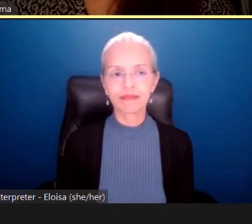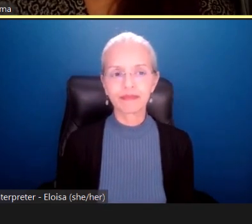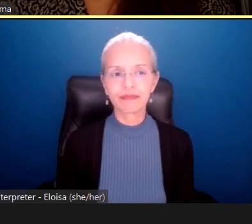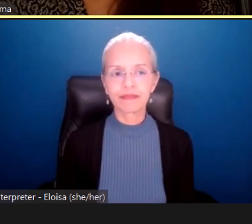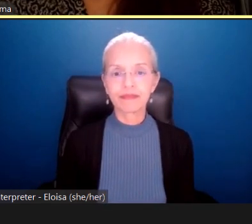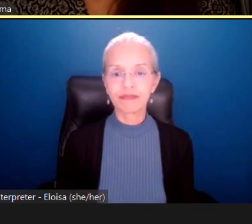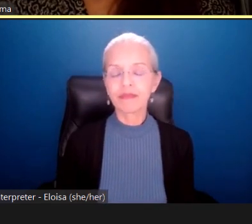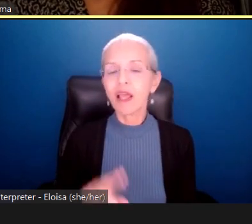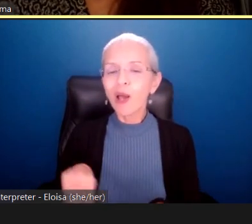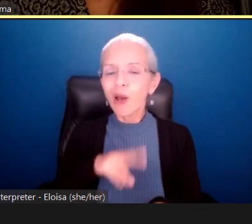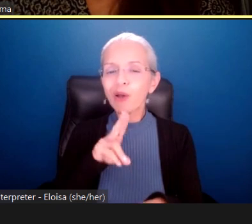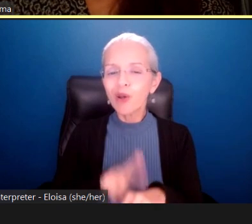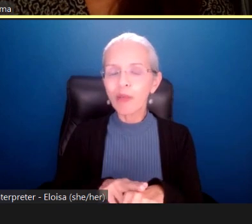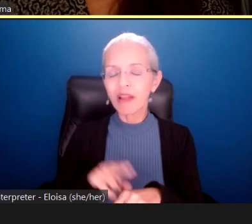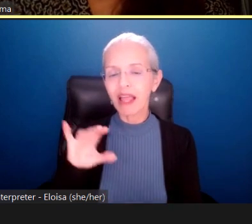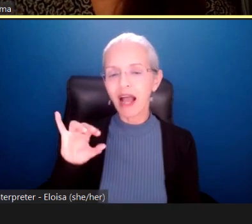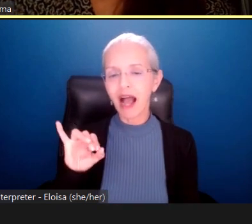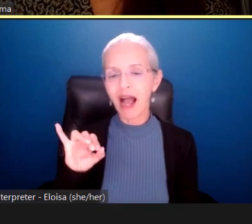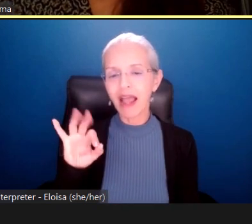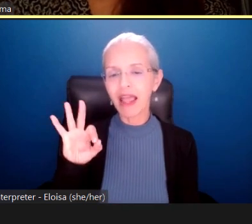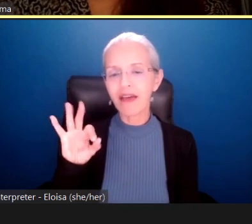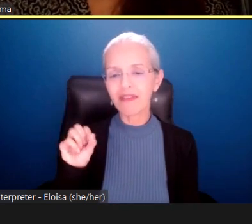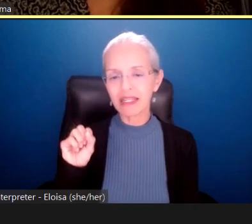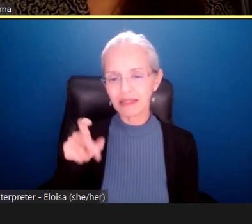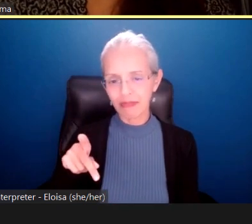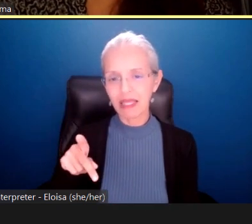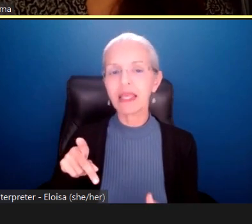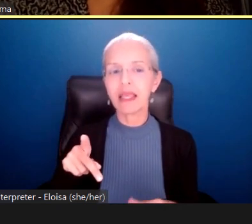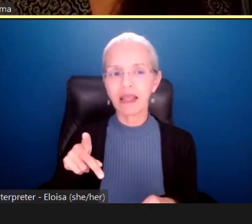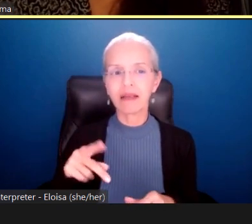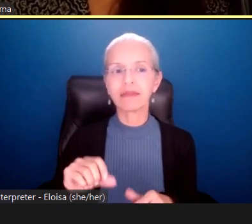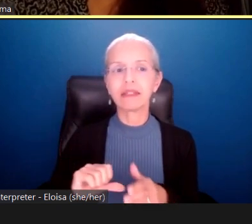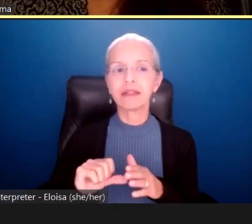Usually IFSP indicates Part C.